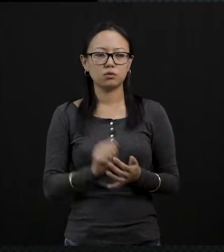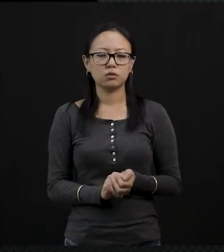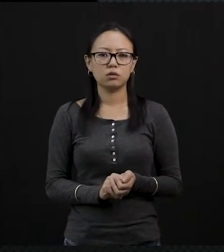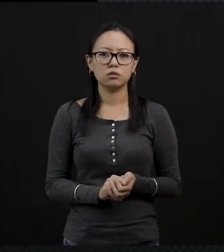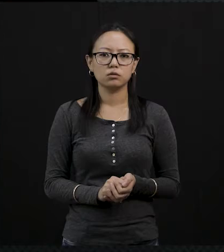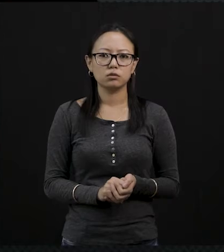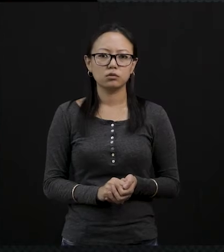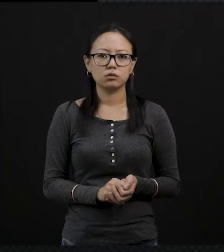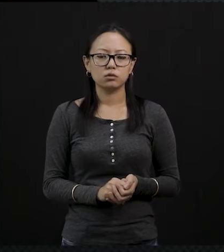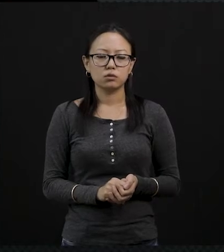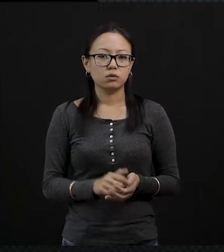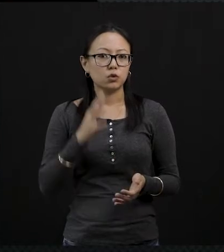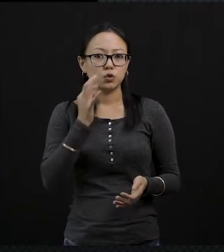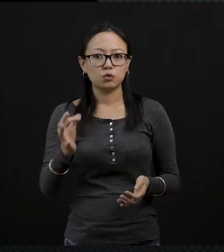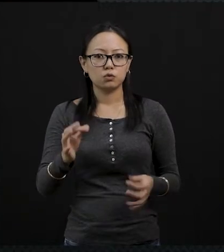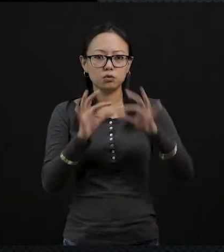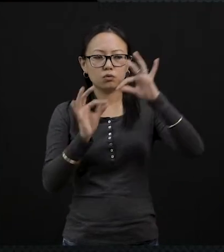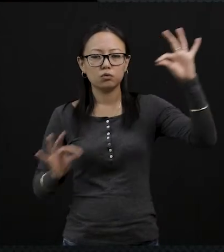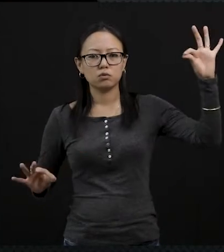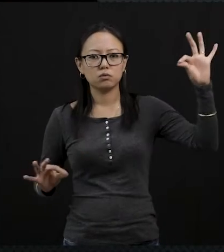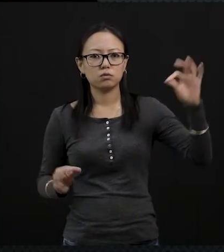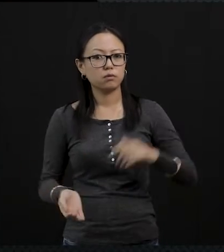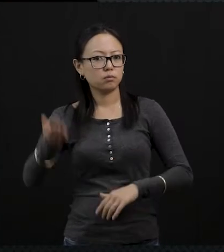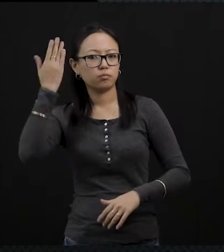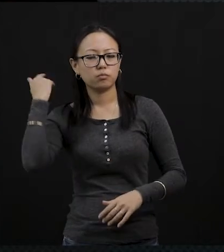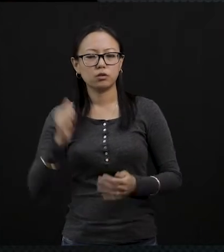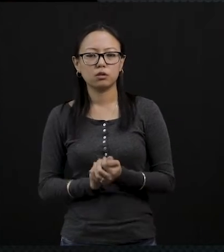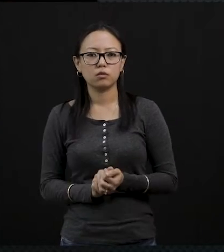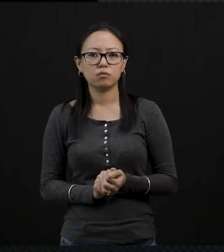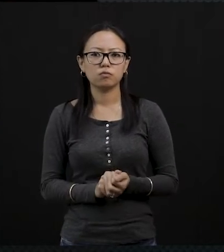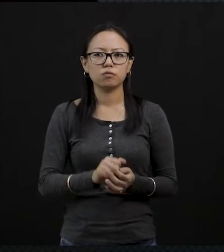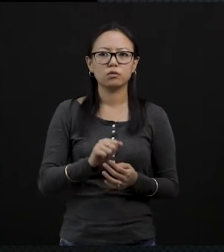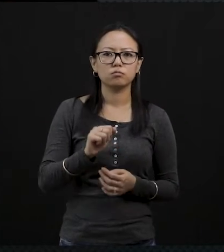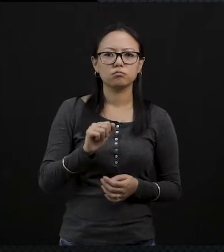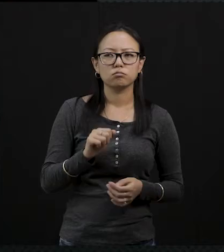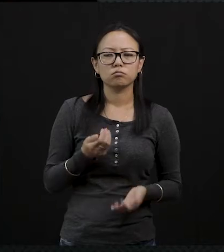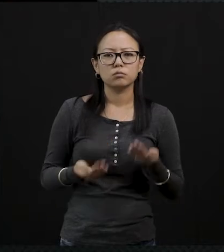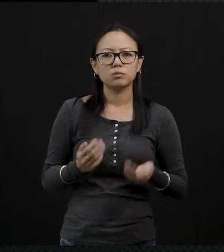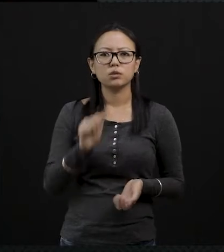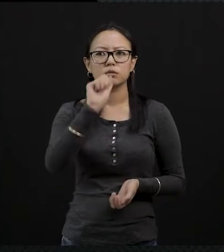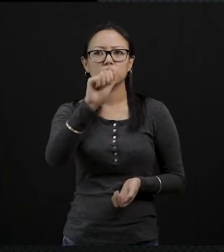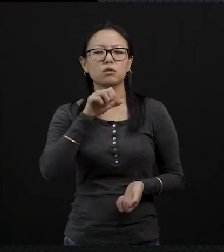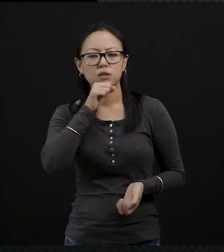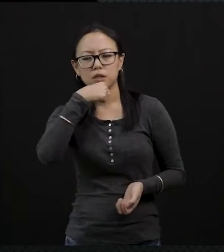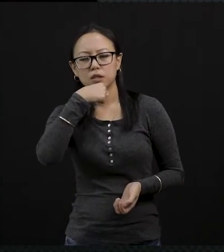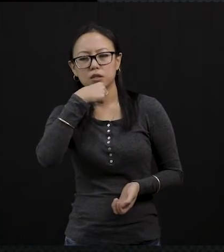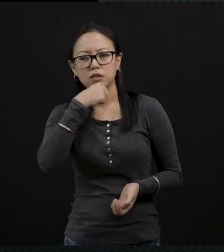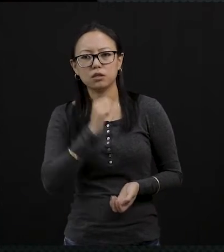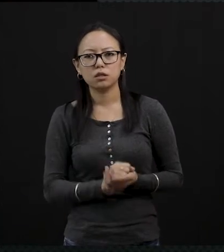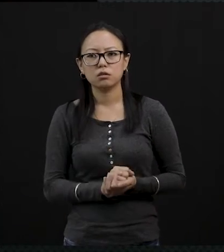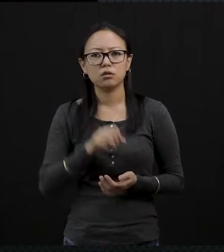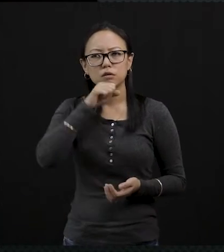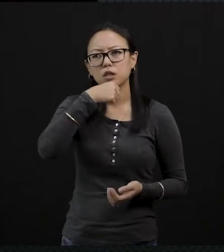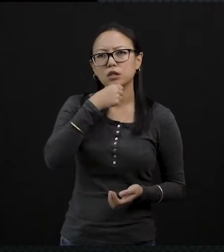children your age, okay? It's your age, maybe 7, 8 years. He was feeling